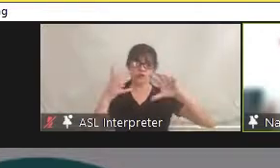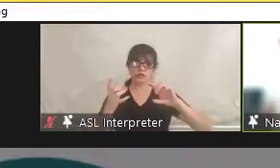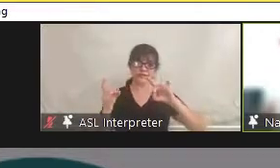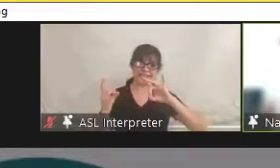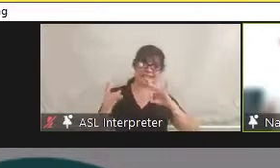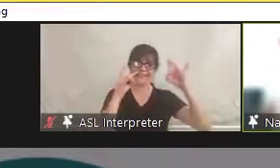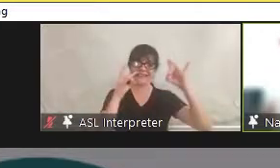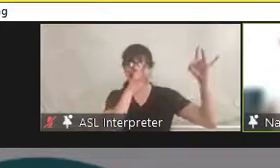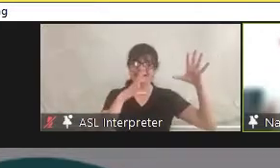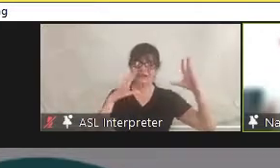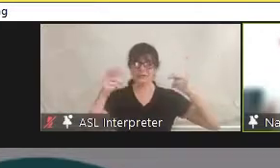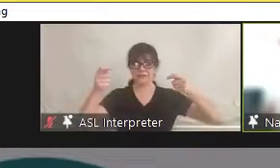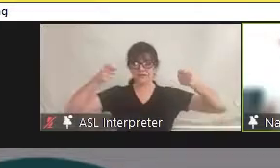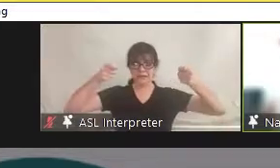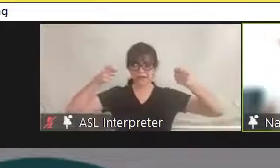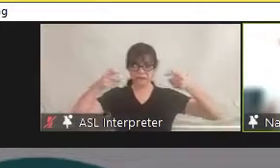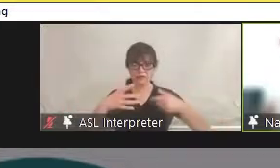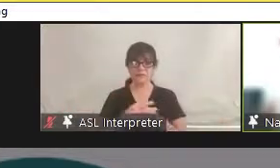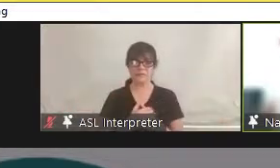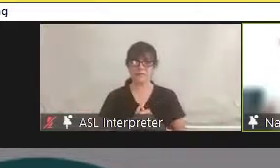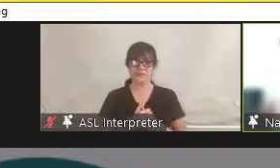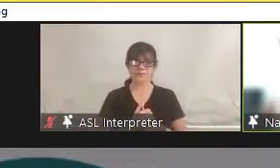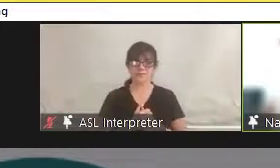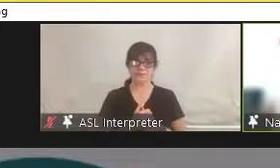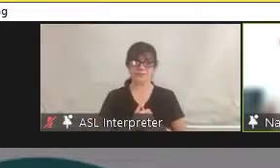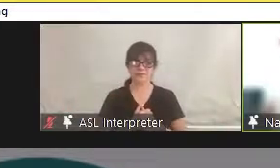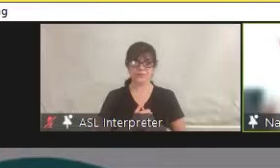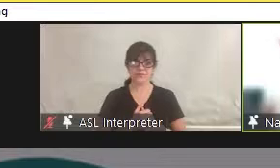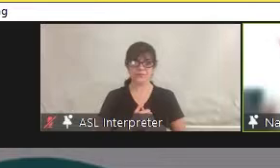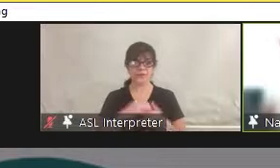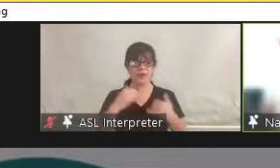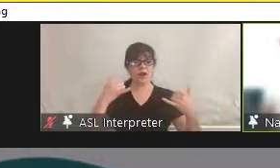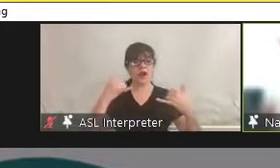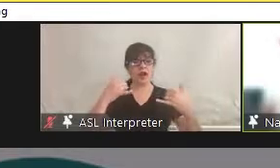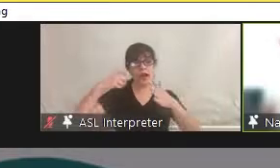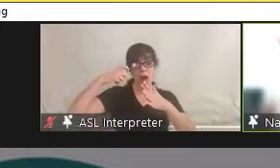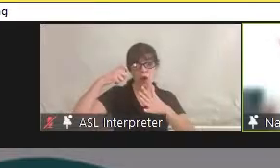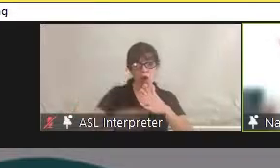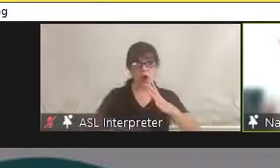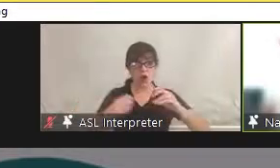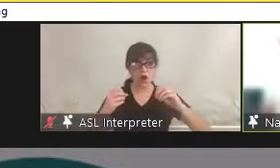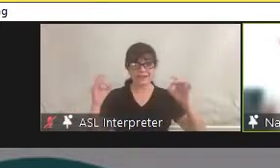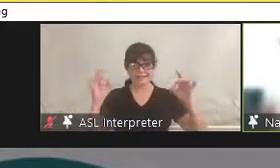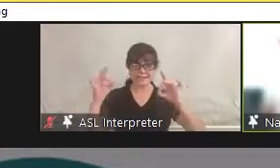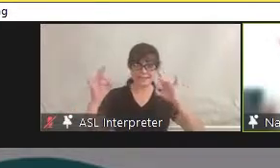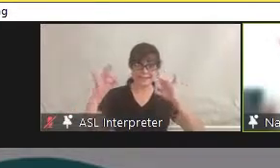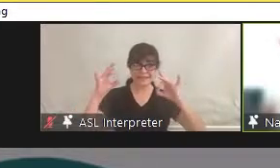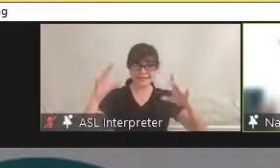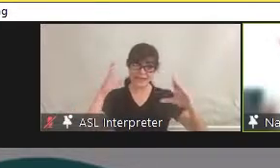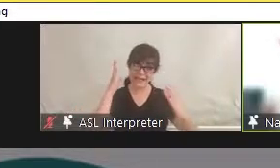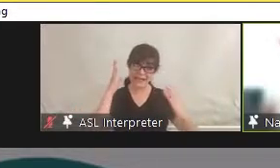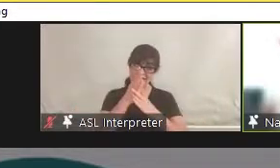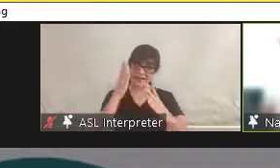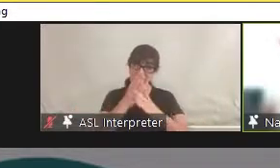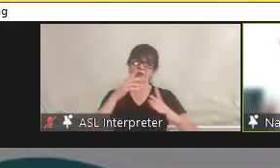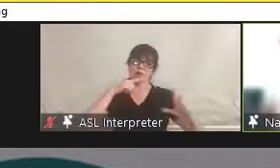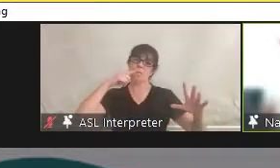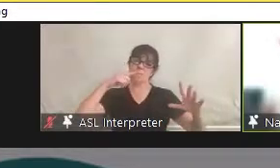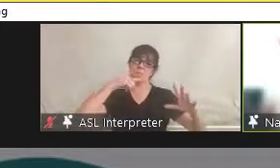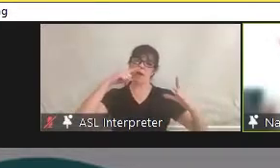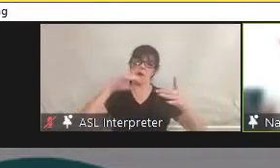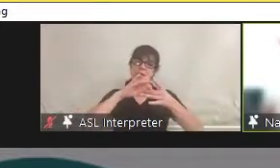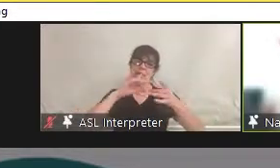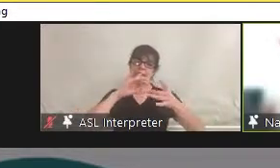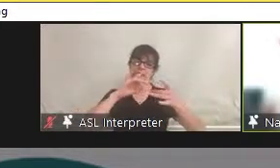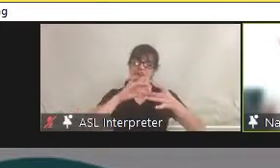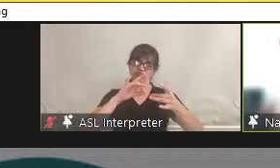management. Currently, it is really focused on post-disaster interventions in public facilities. But as Charlotte